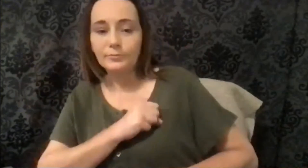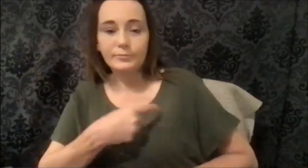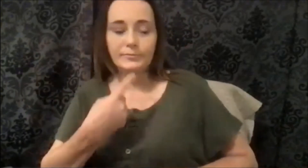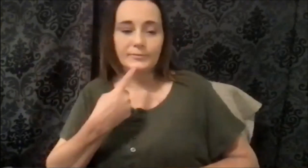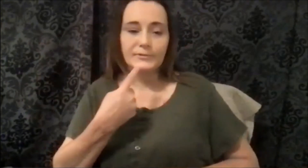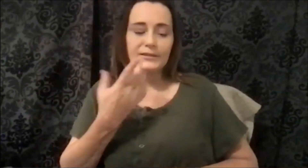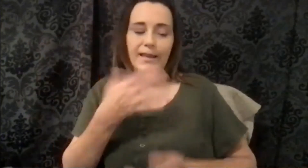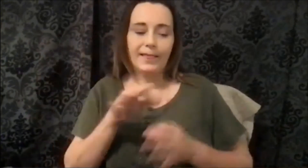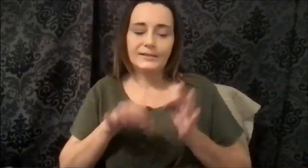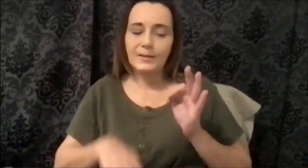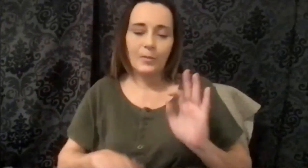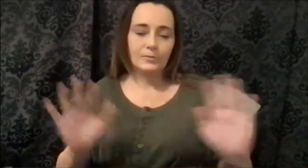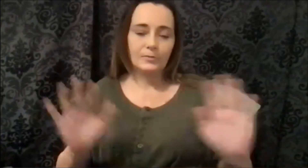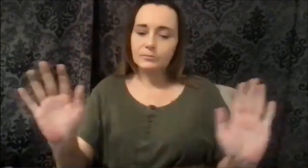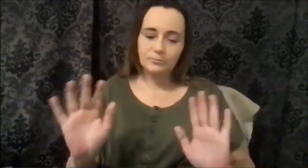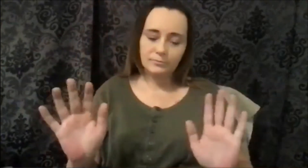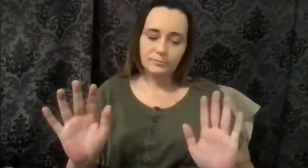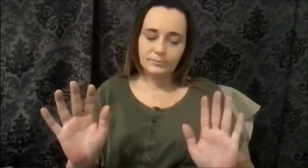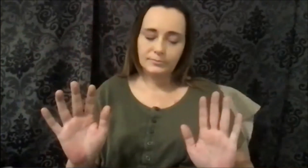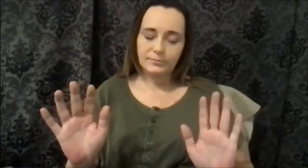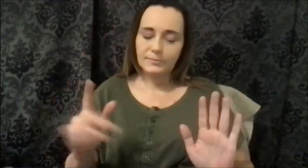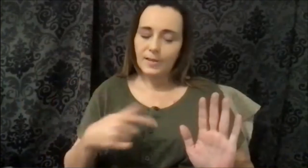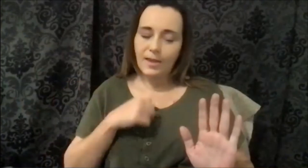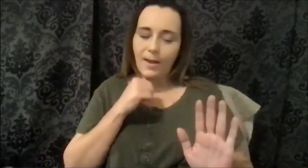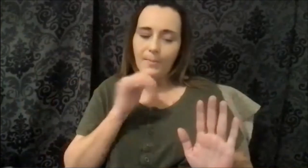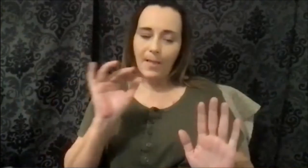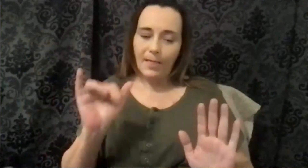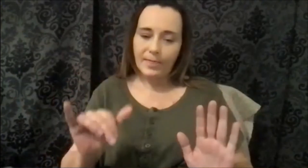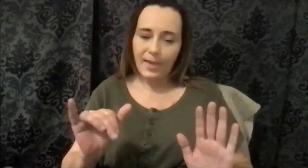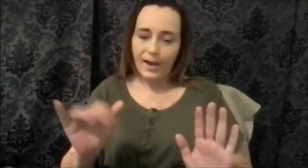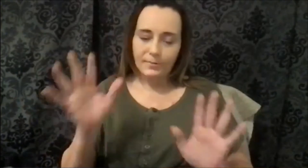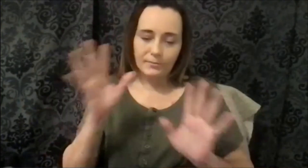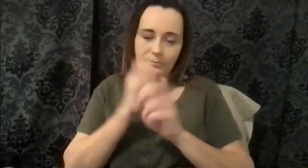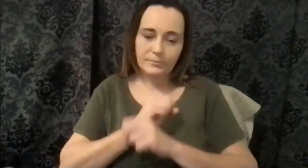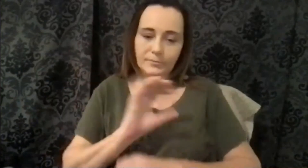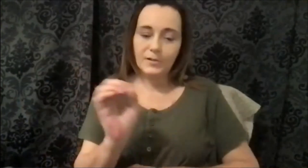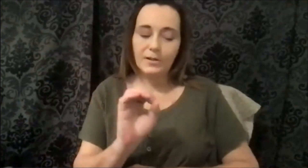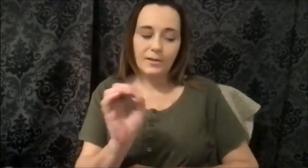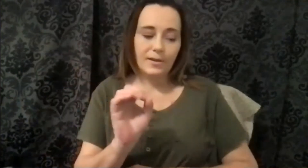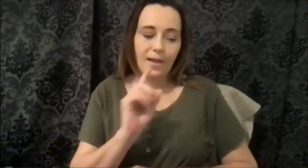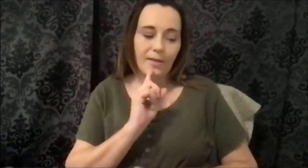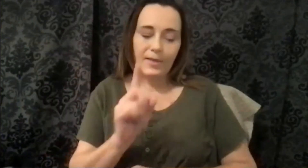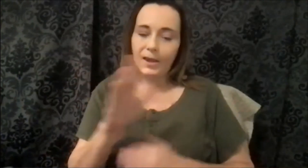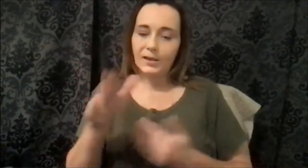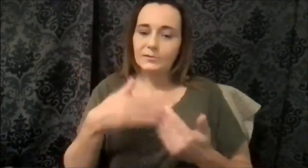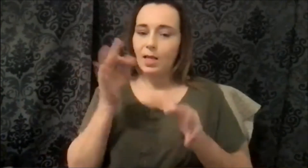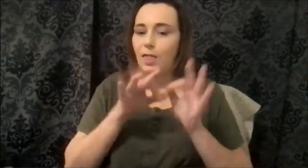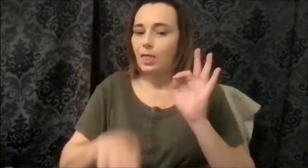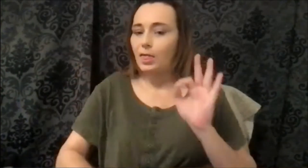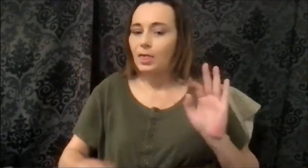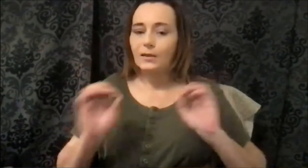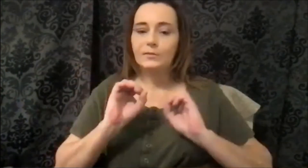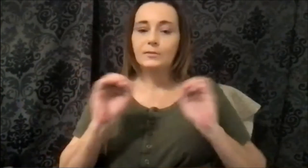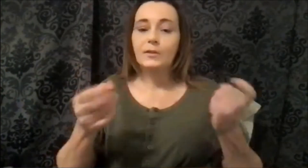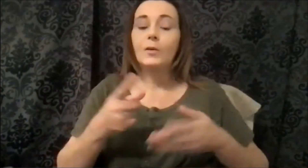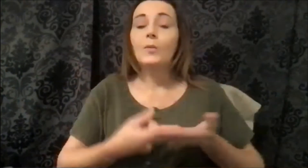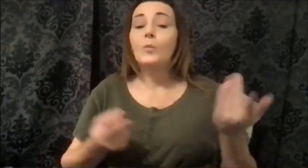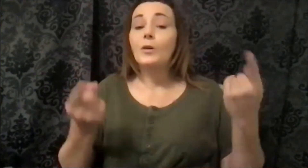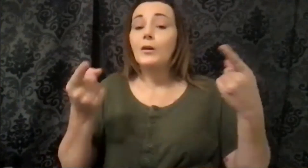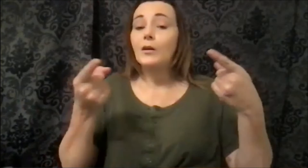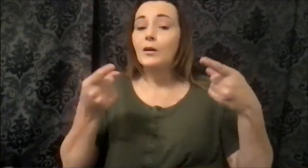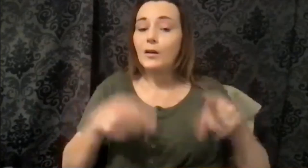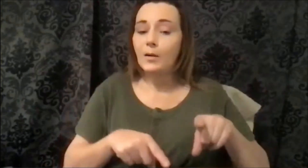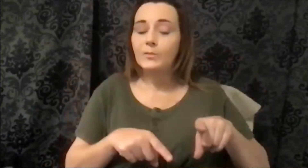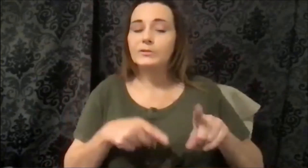is simple, because I'm not going to be that presumptuous. Nothing is a slam dunk. But what happens is if they're